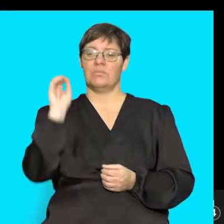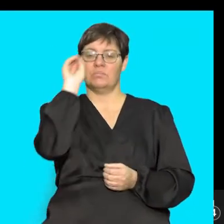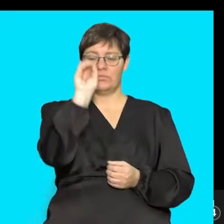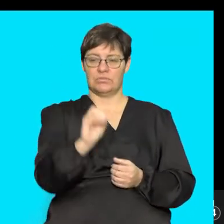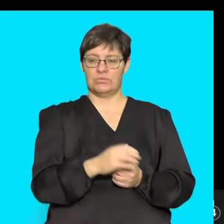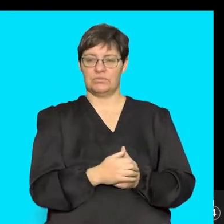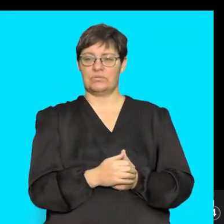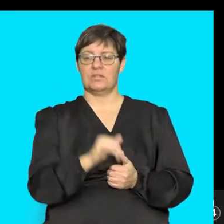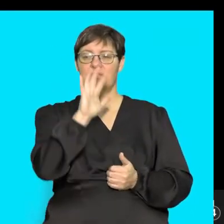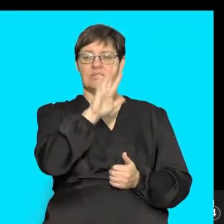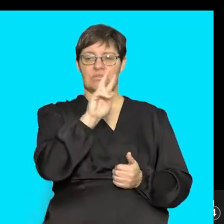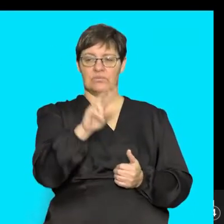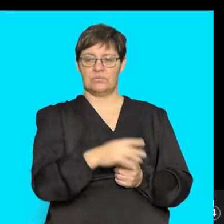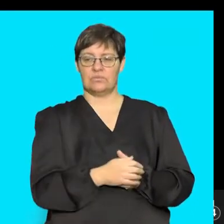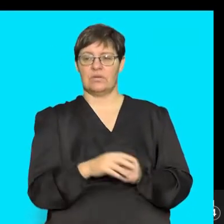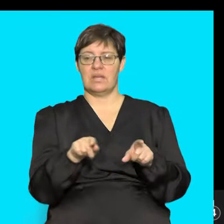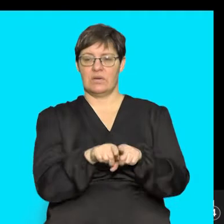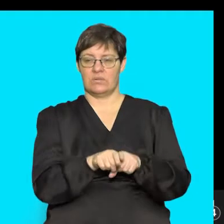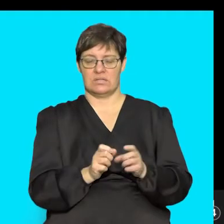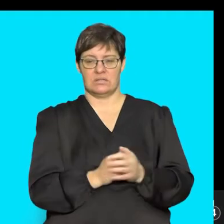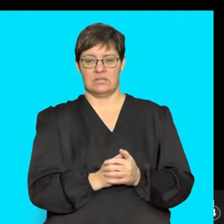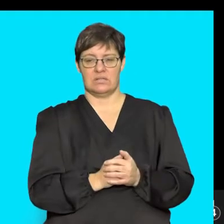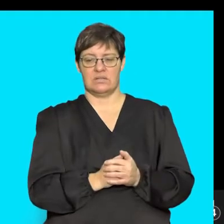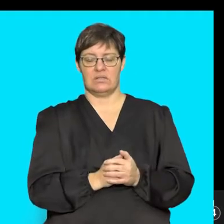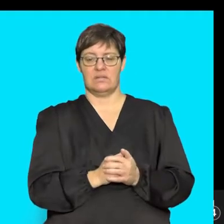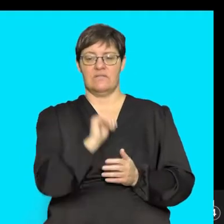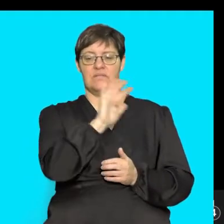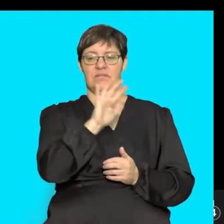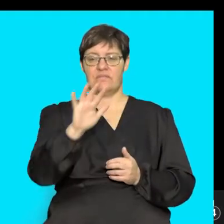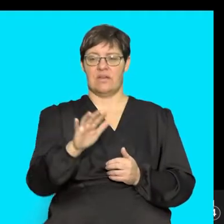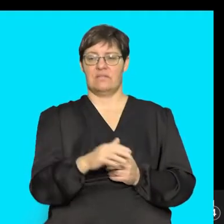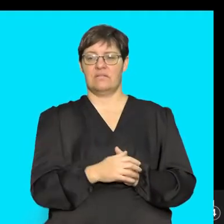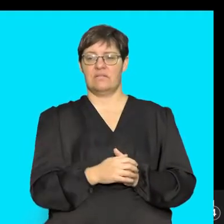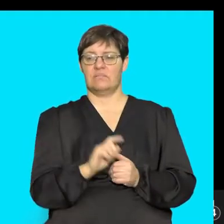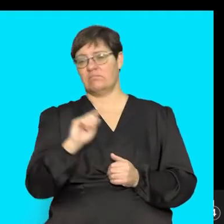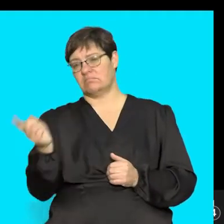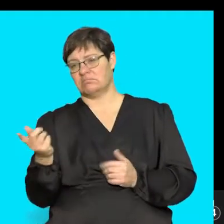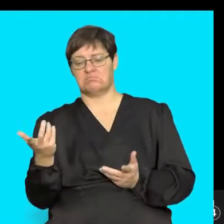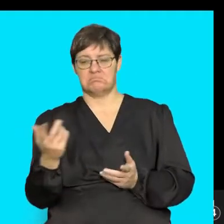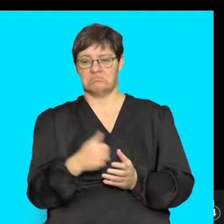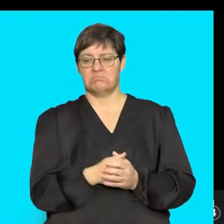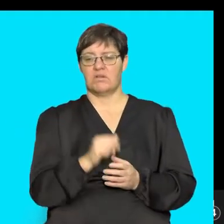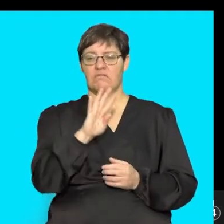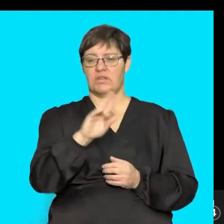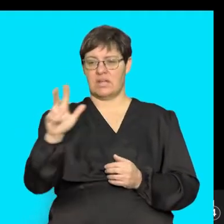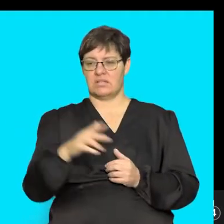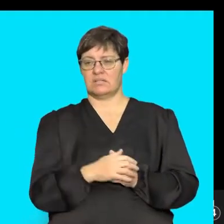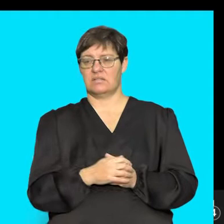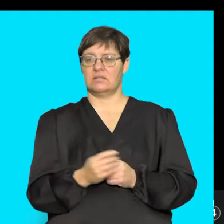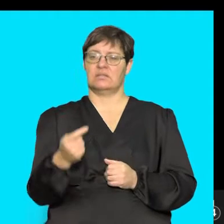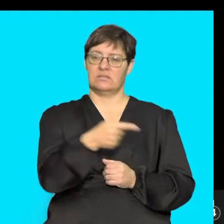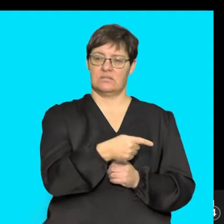Then let's enter that. 52 equal. Then I move this the other side. What is my Y?